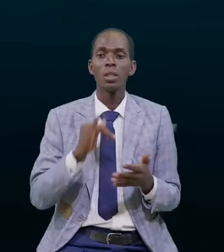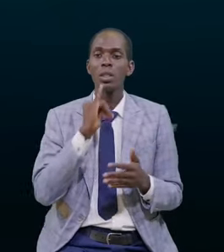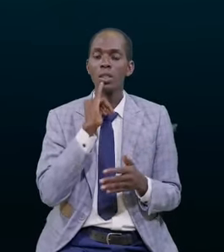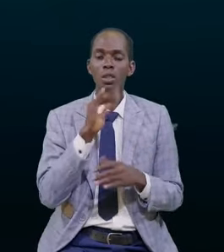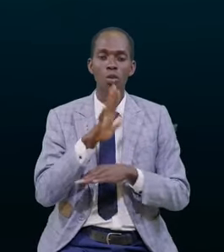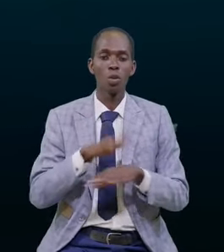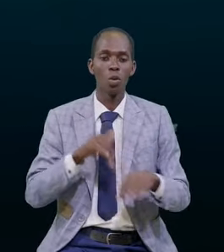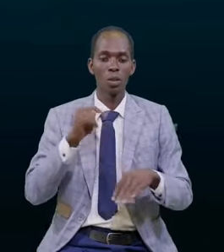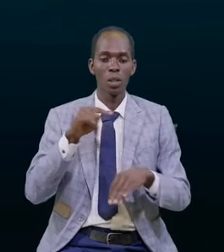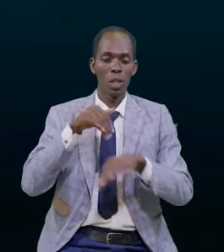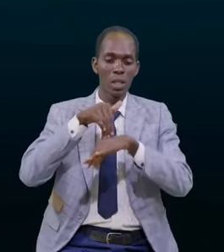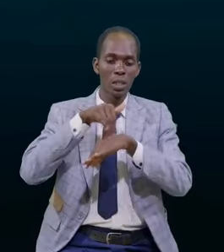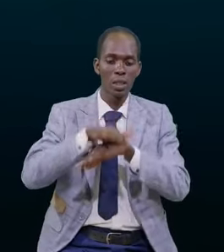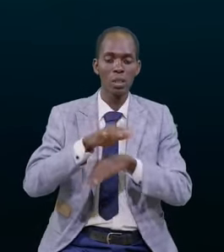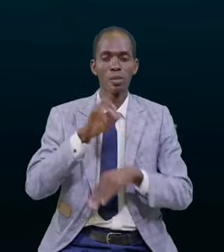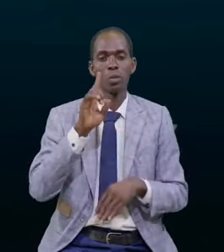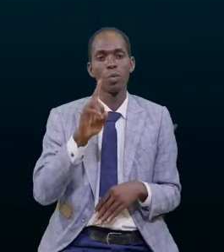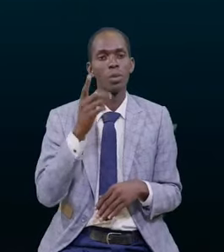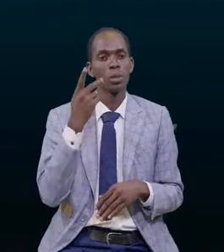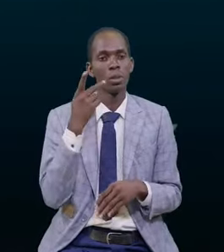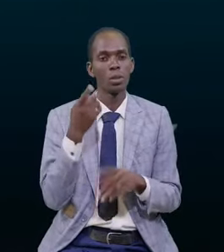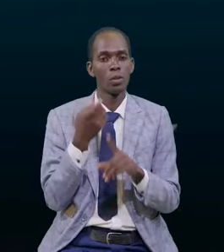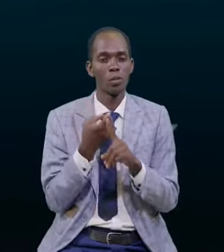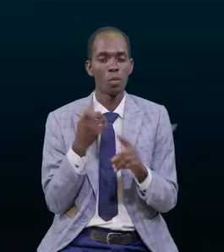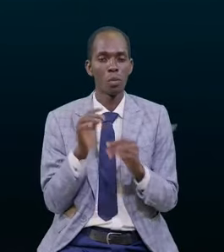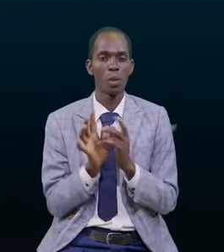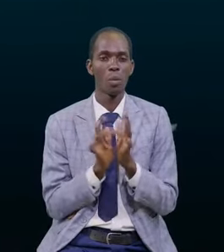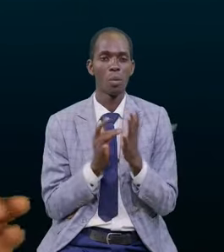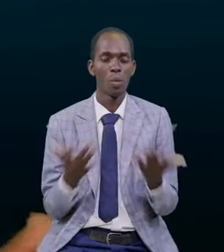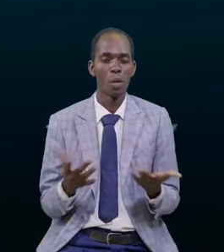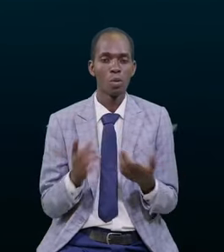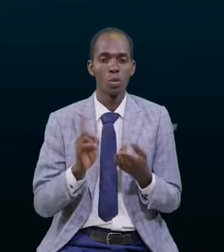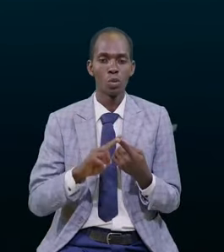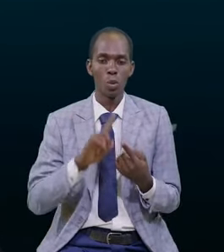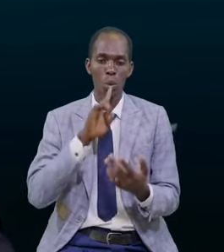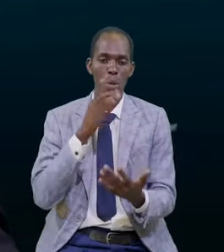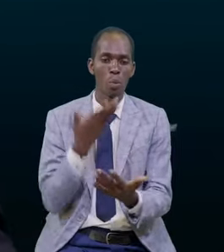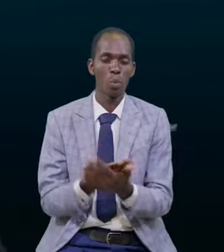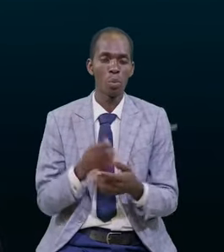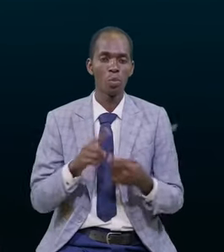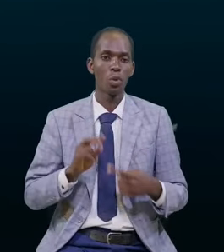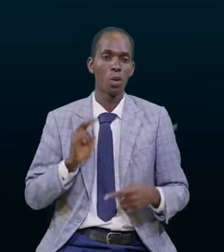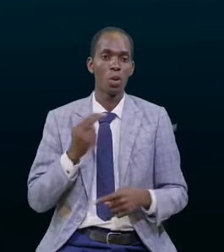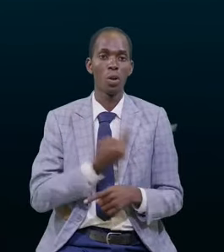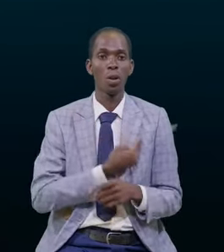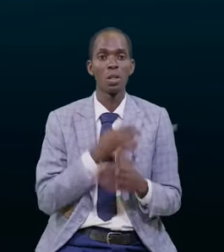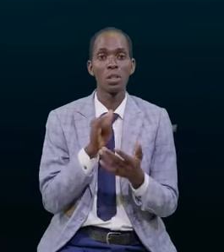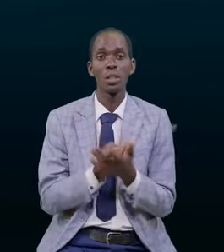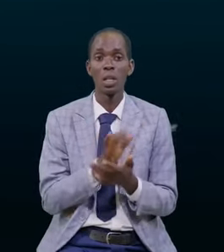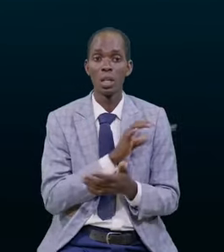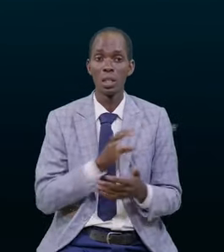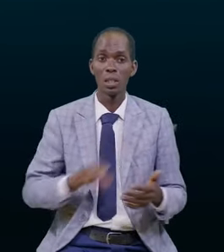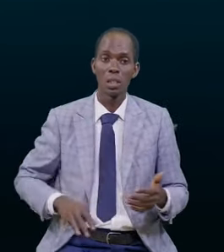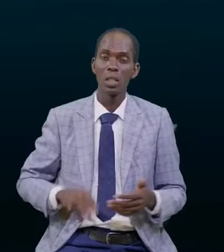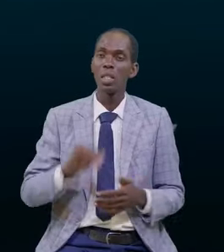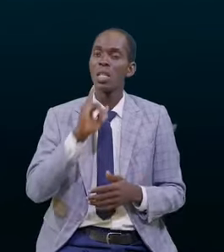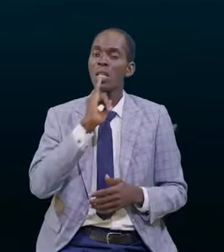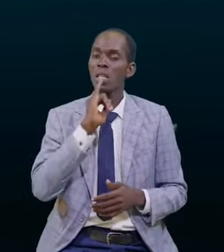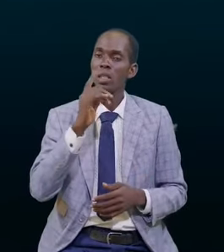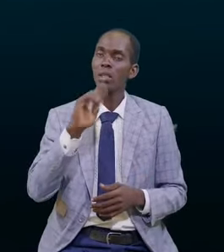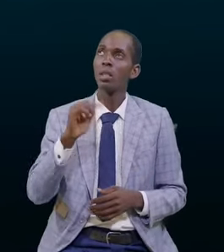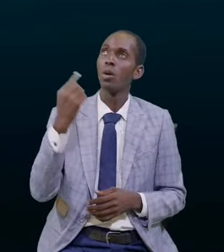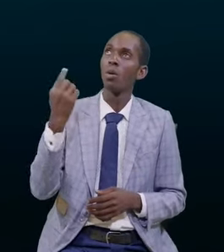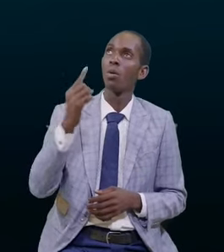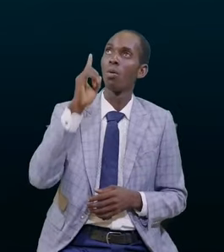references in the Bible confirming to us that Christ is the saent one the Apostle in John's gospel